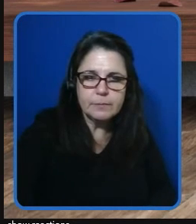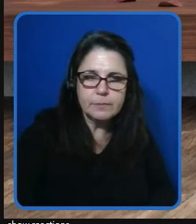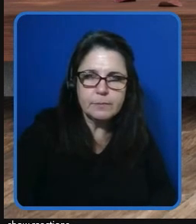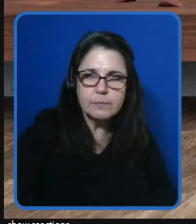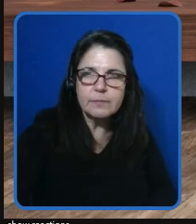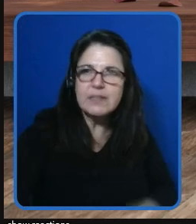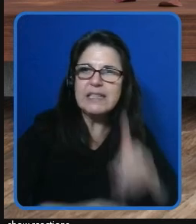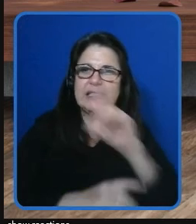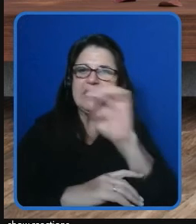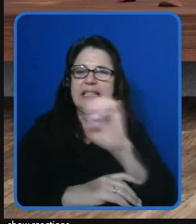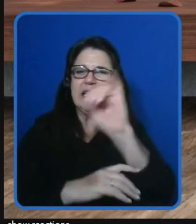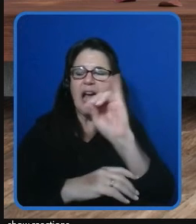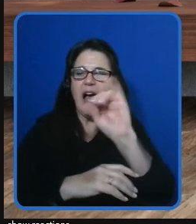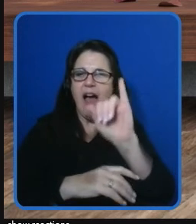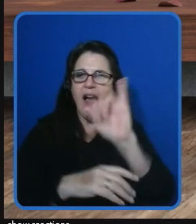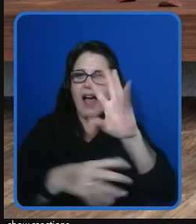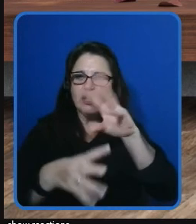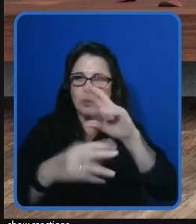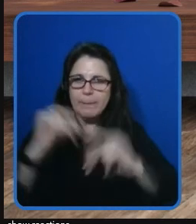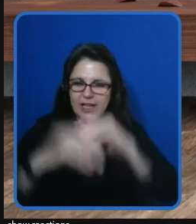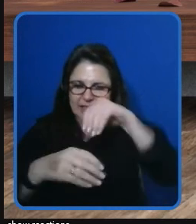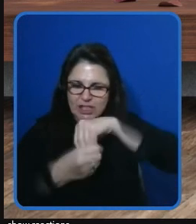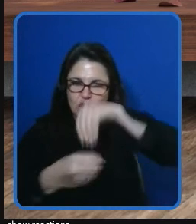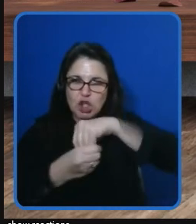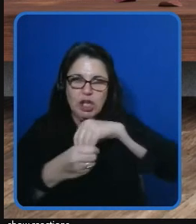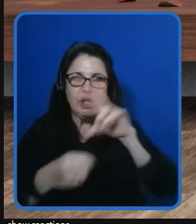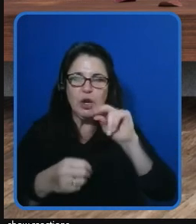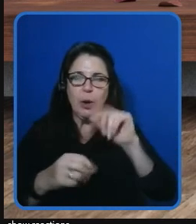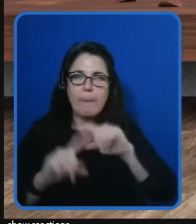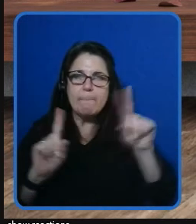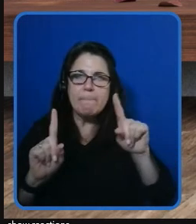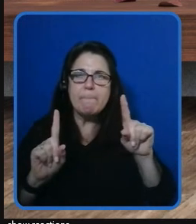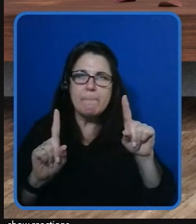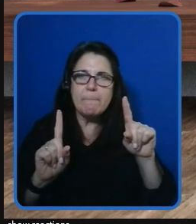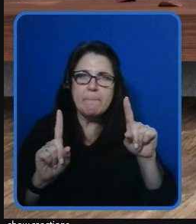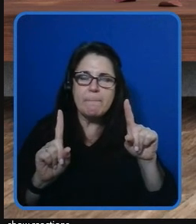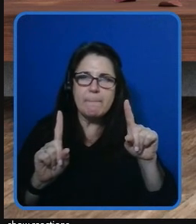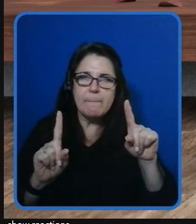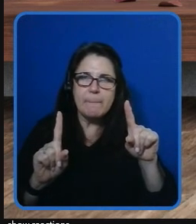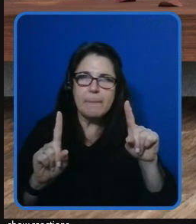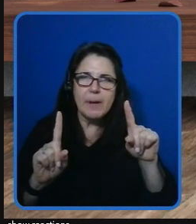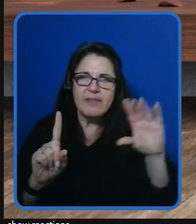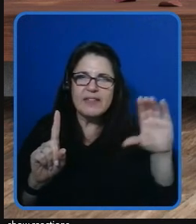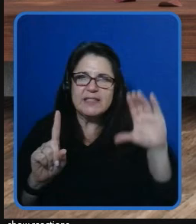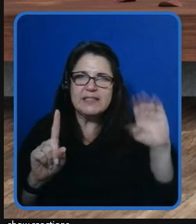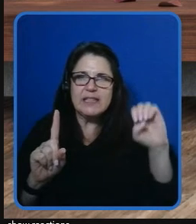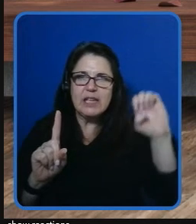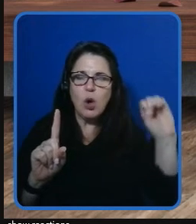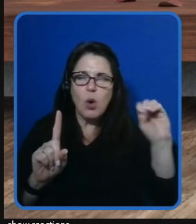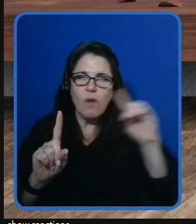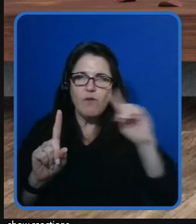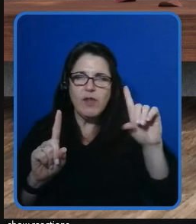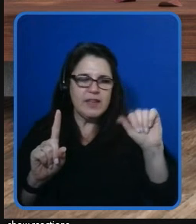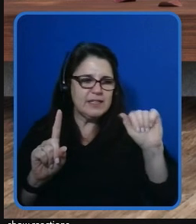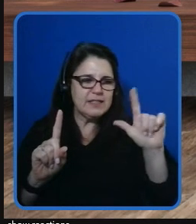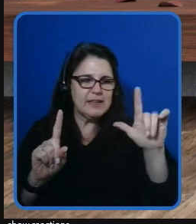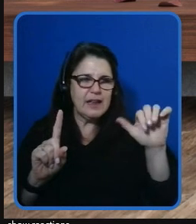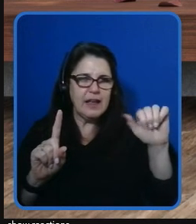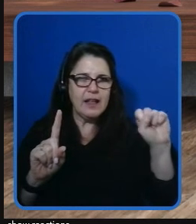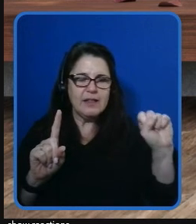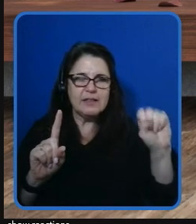internally. As Sin Marshall, who's the CEO of the Dallas Mavericks and the first Black